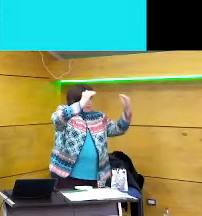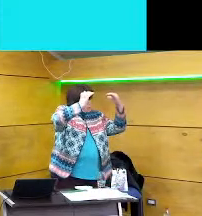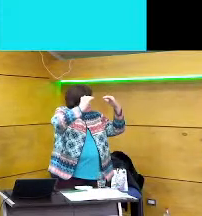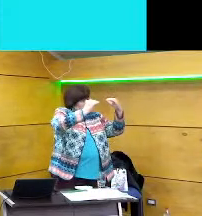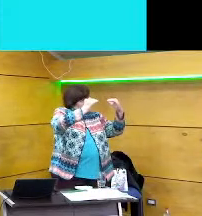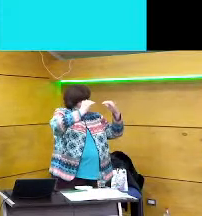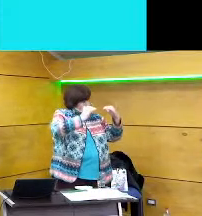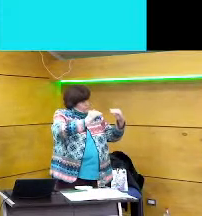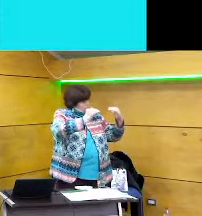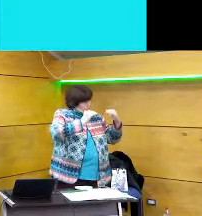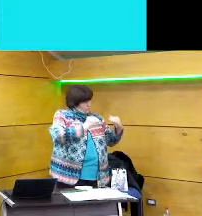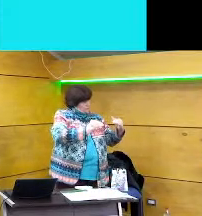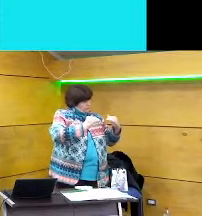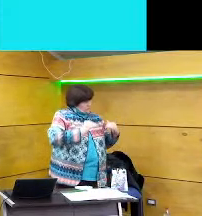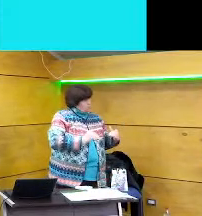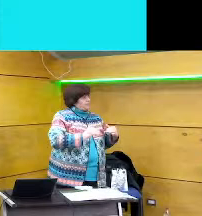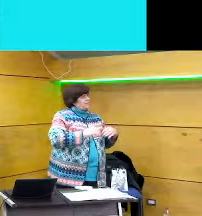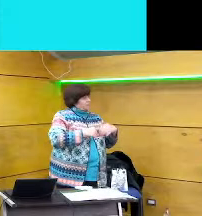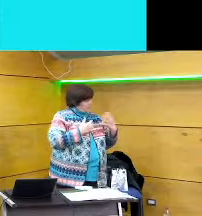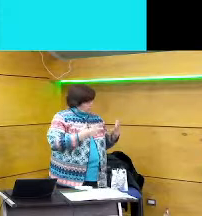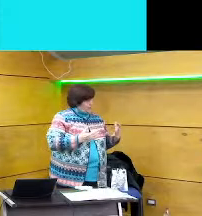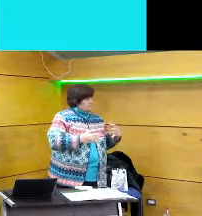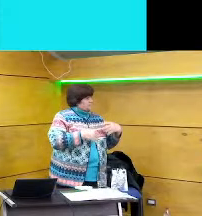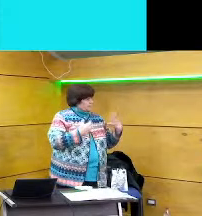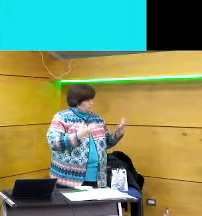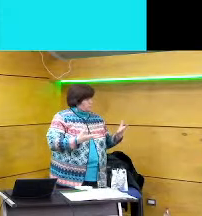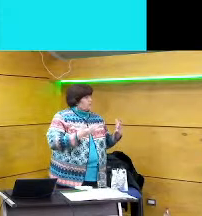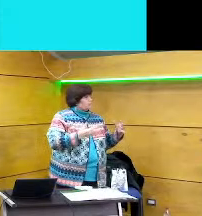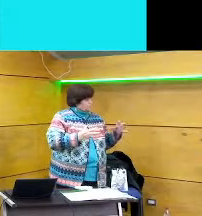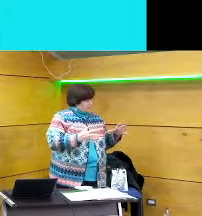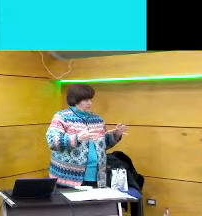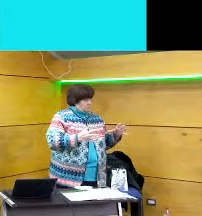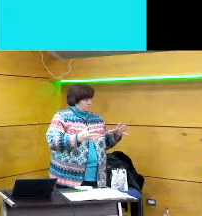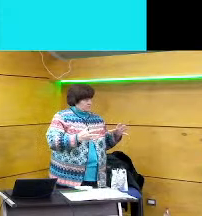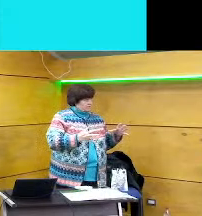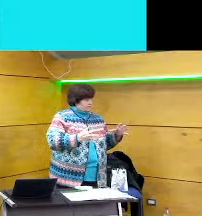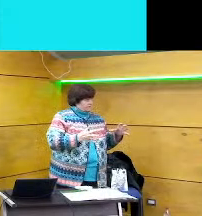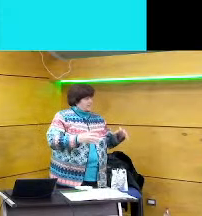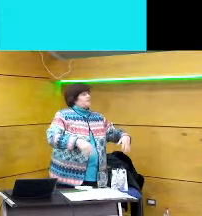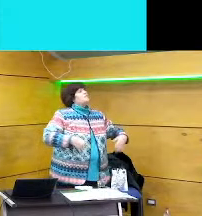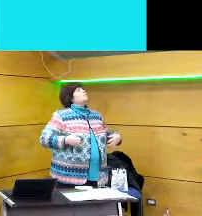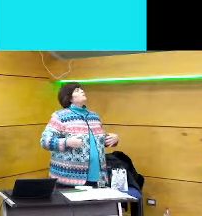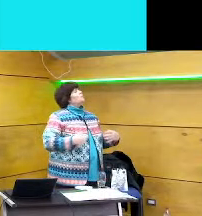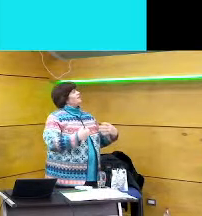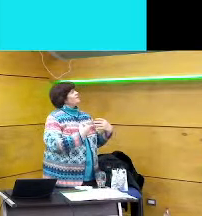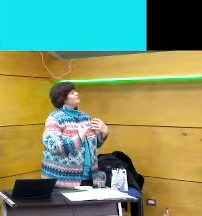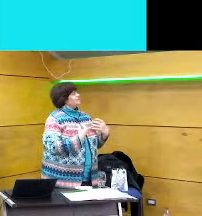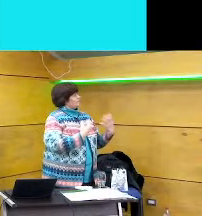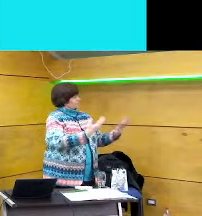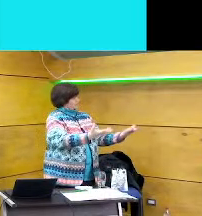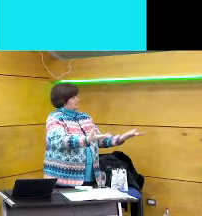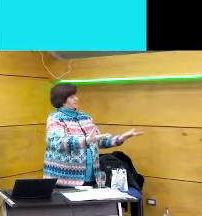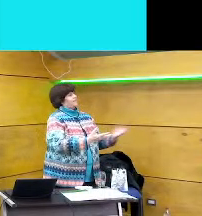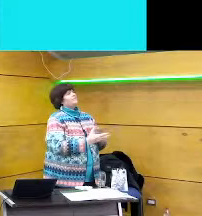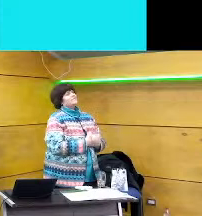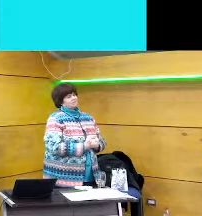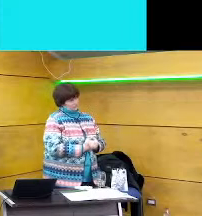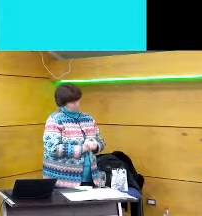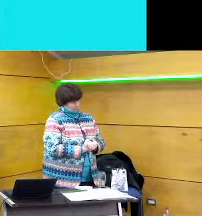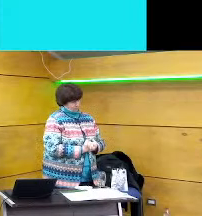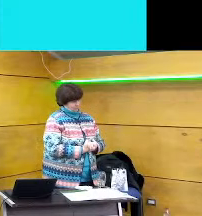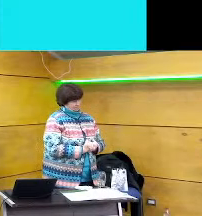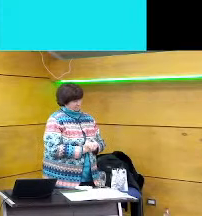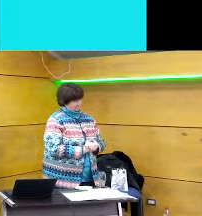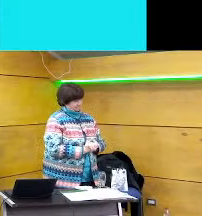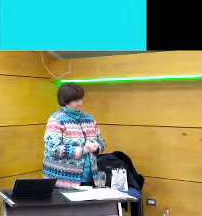By the time we take them through reading and practicing 3 or 4 times, they'll be ready to say it to